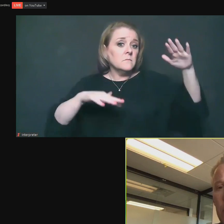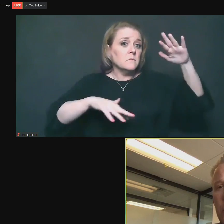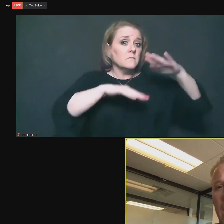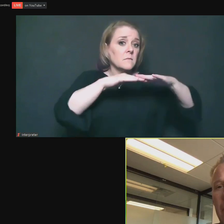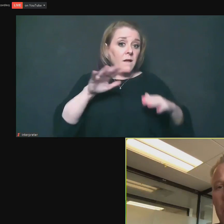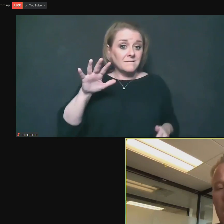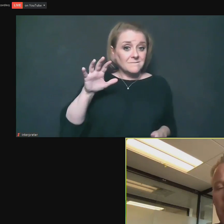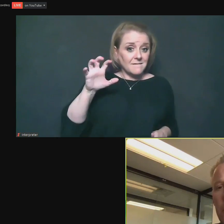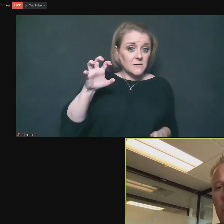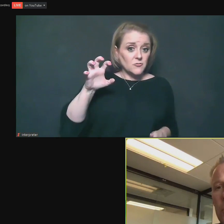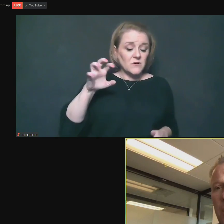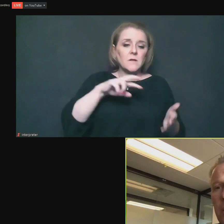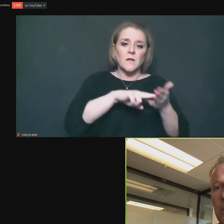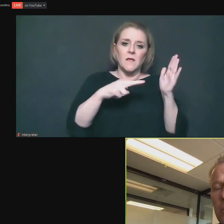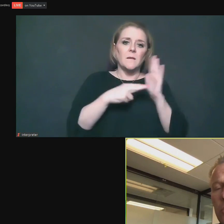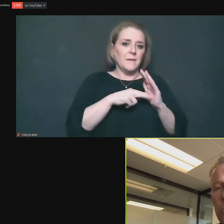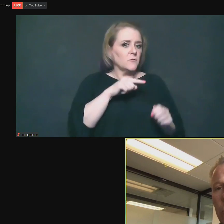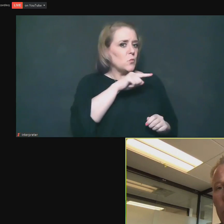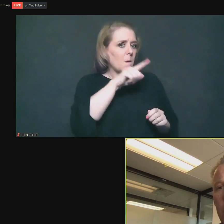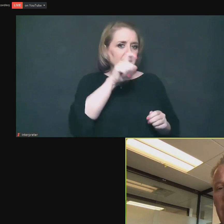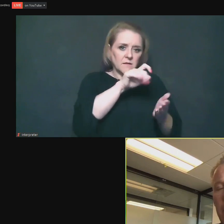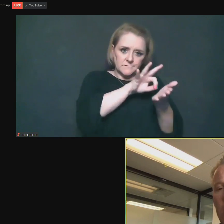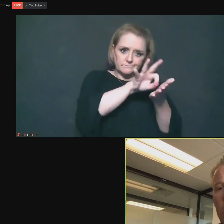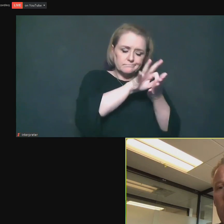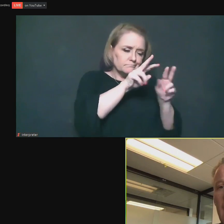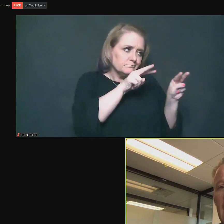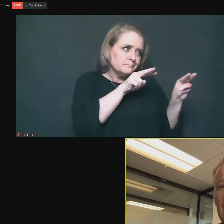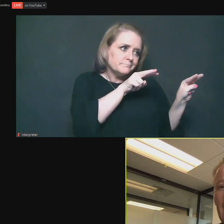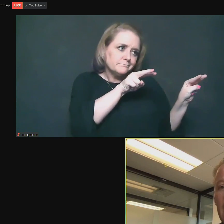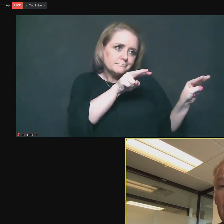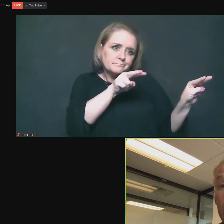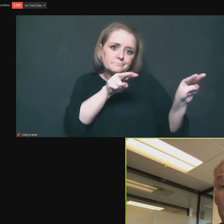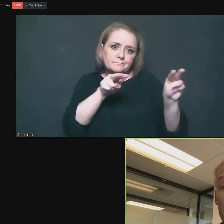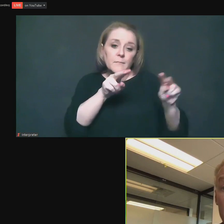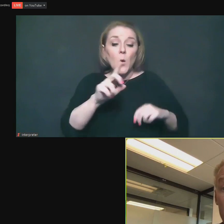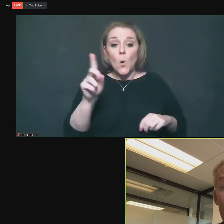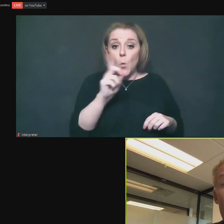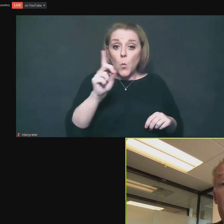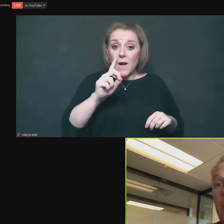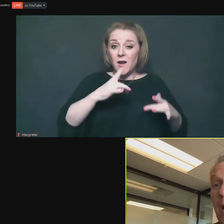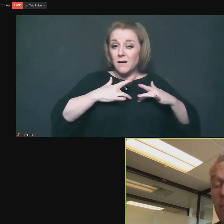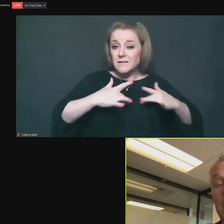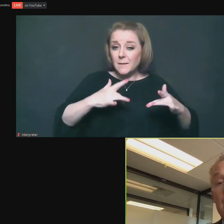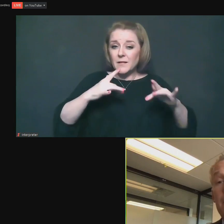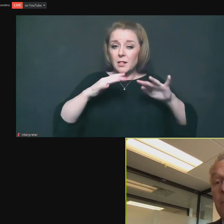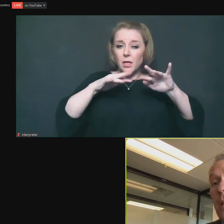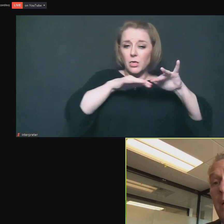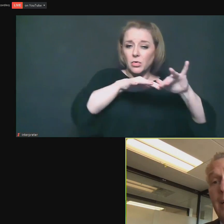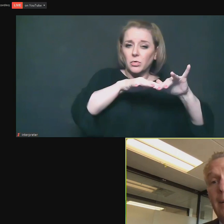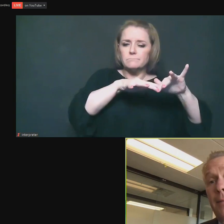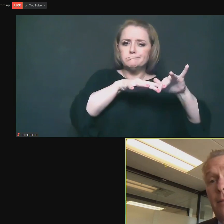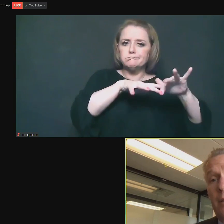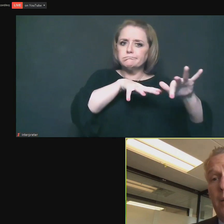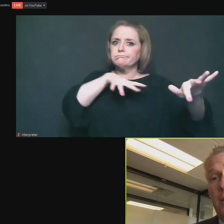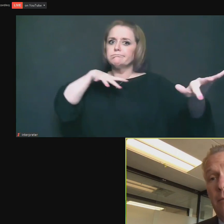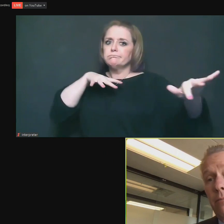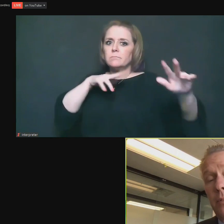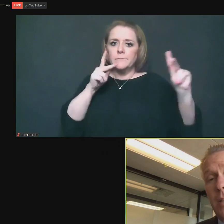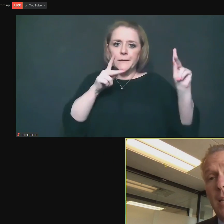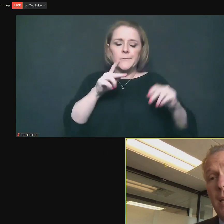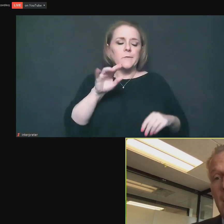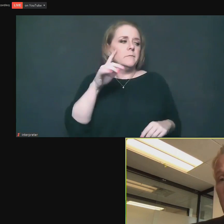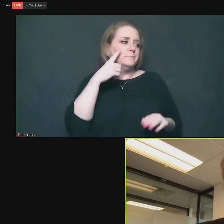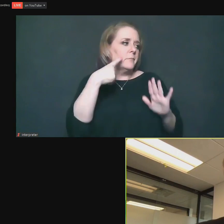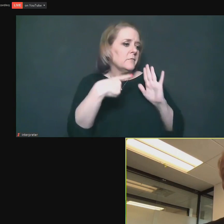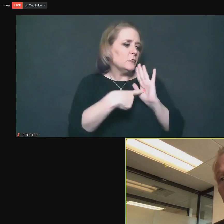have their staff monitor those areas in the store that would likely get congested. It might be